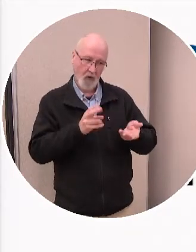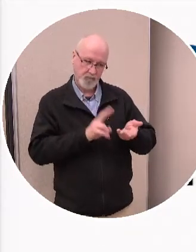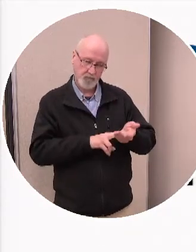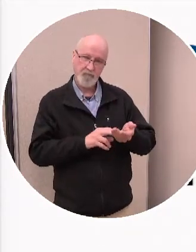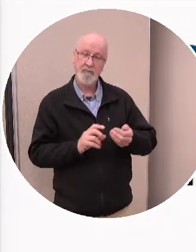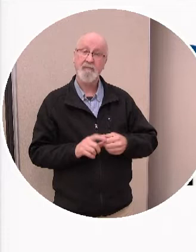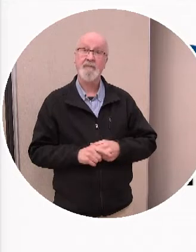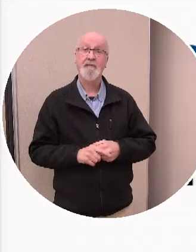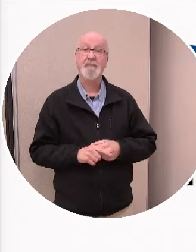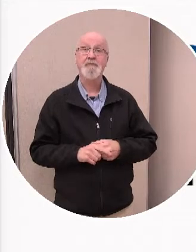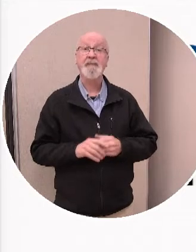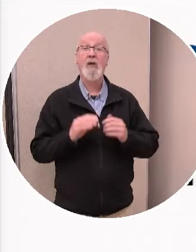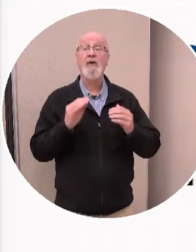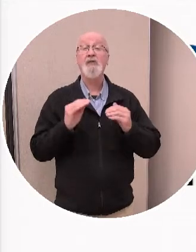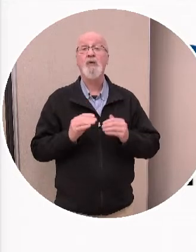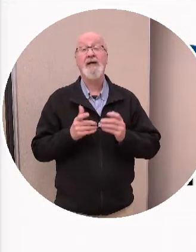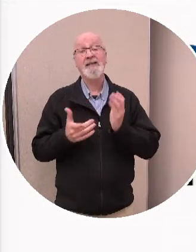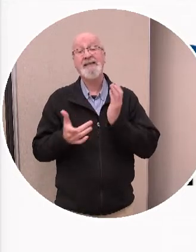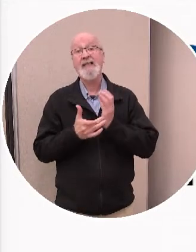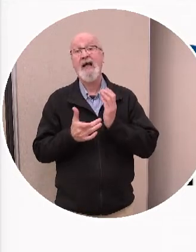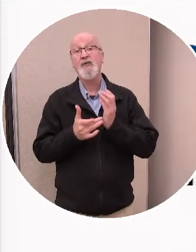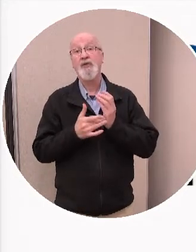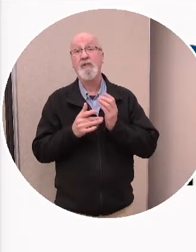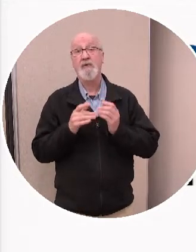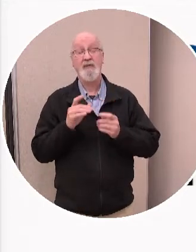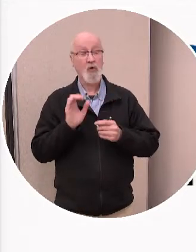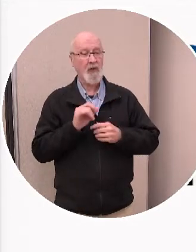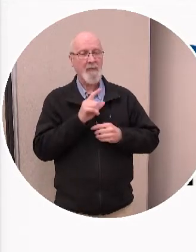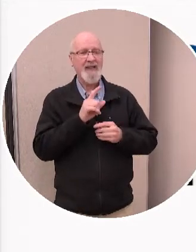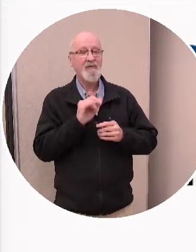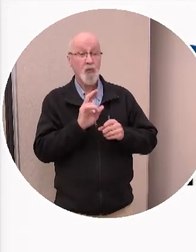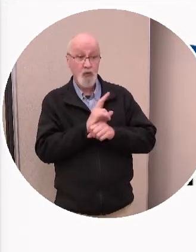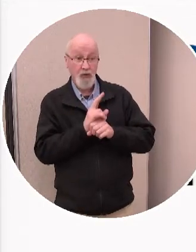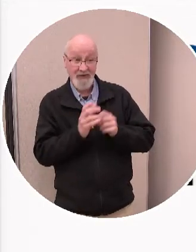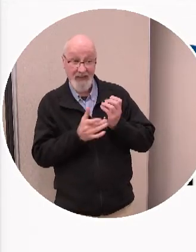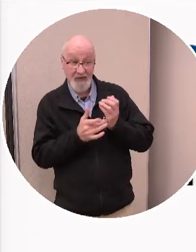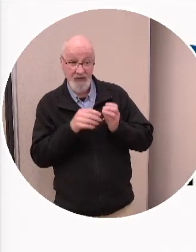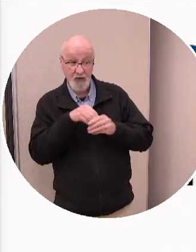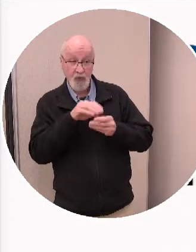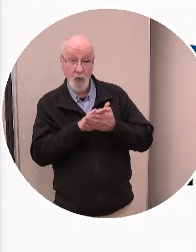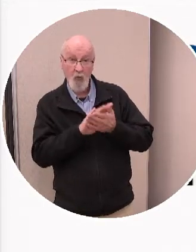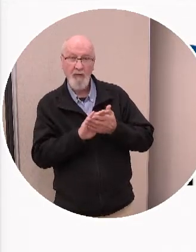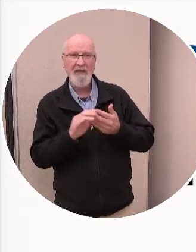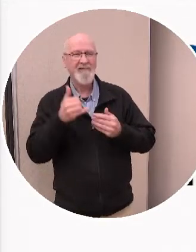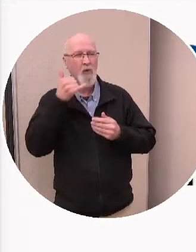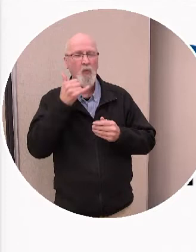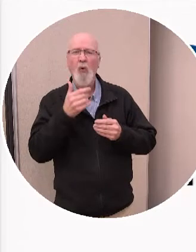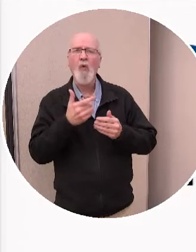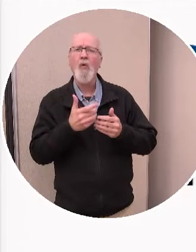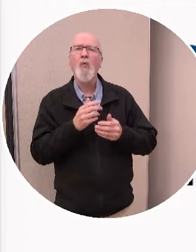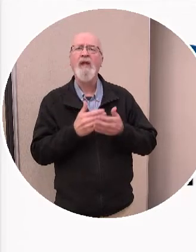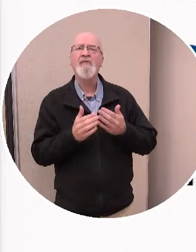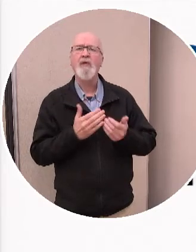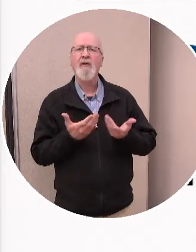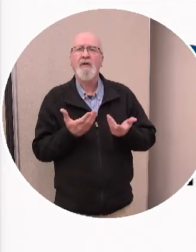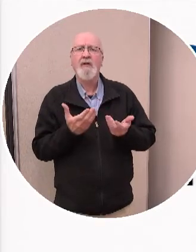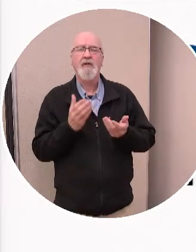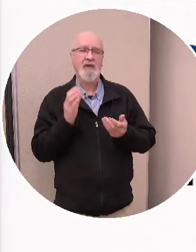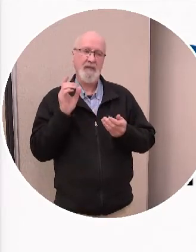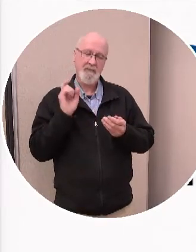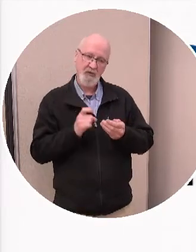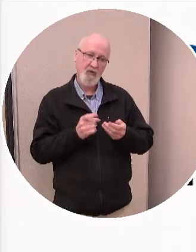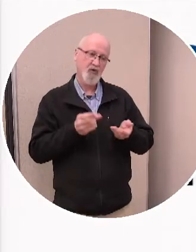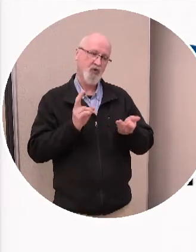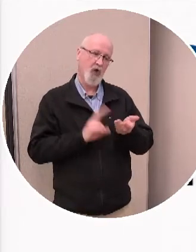This policy speaks to the appropriate and inappropriate use of technology within the school environment and includes a requirement for students and parents